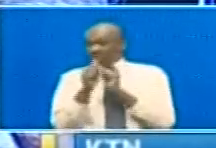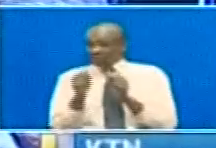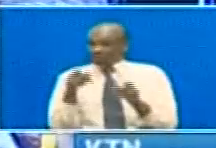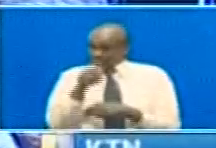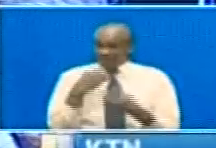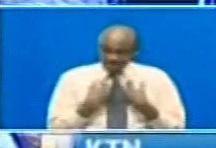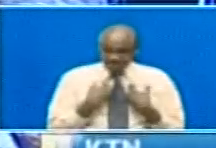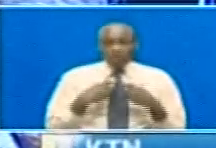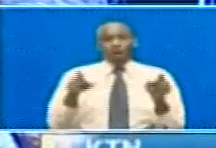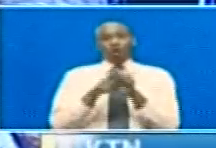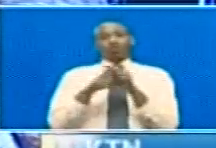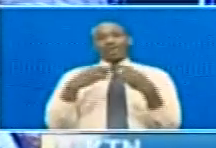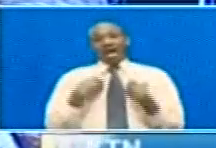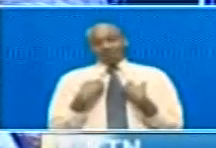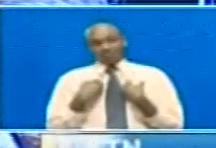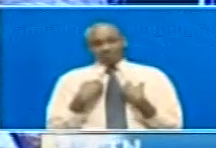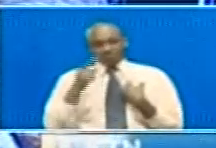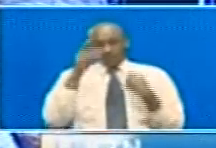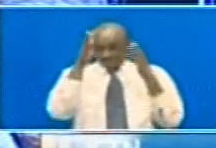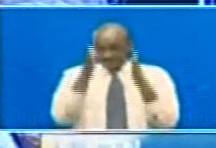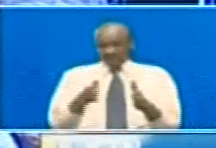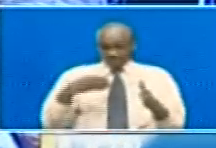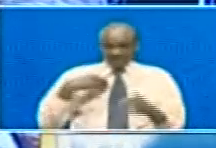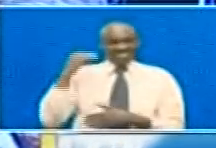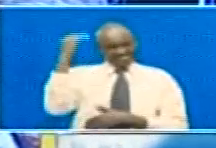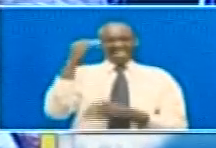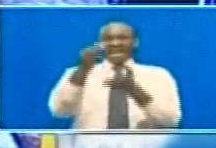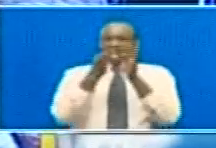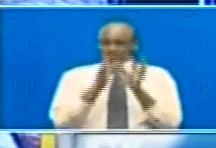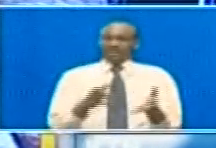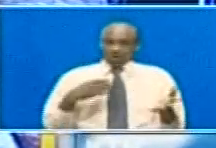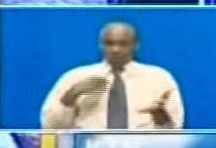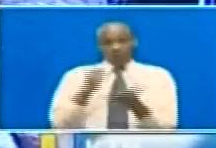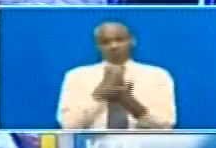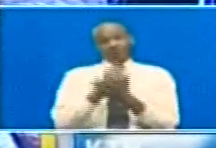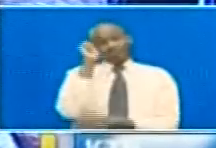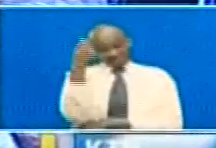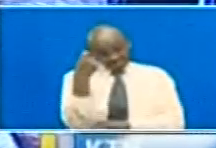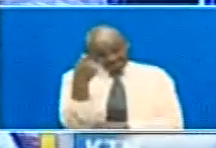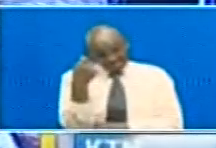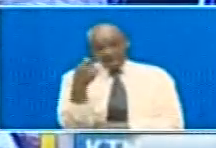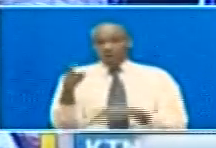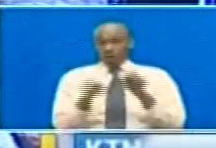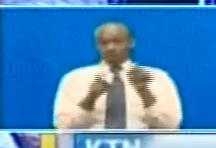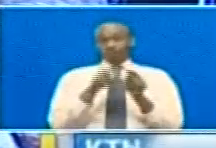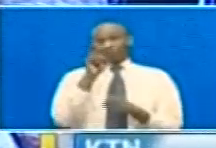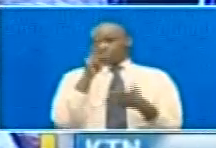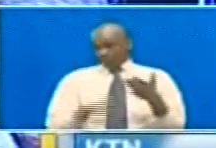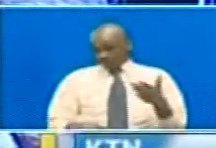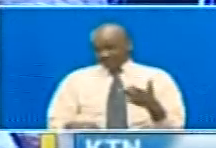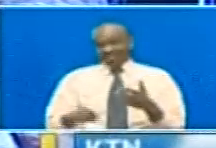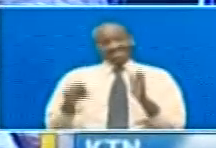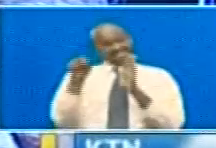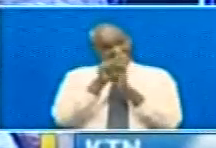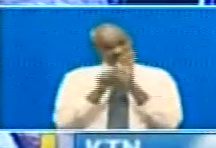course, we had Ben Kihia. He has been serving as a senior accountant in the office of the president. We looked at the state, how